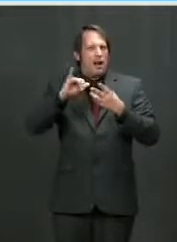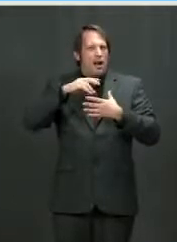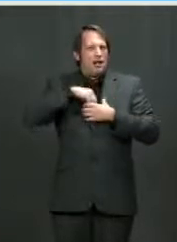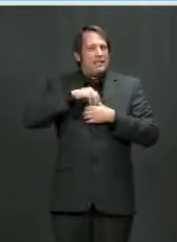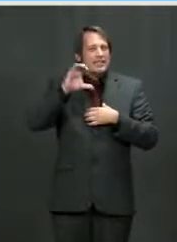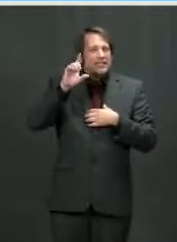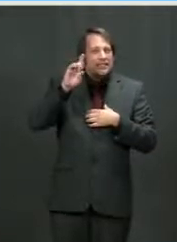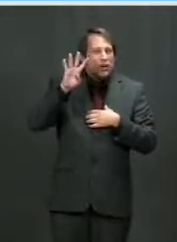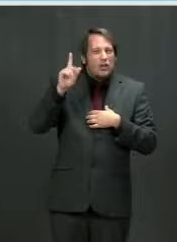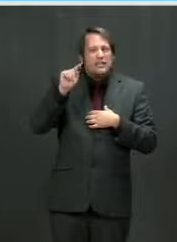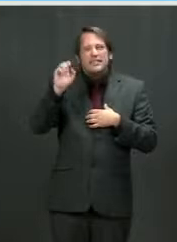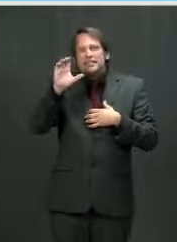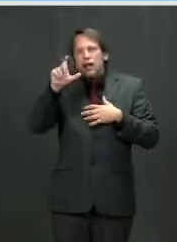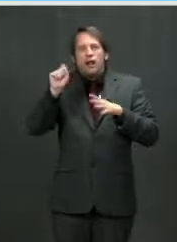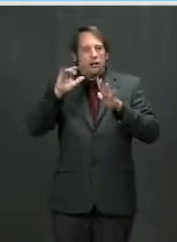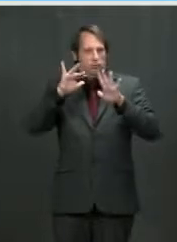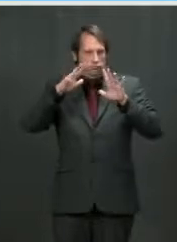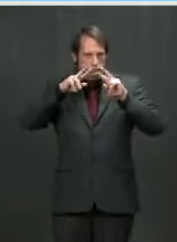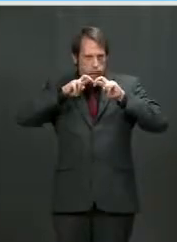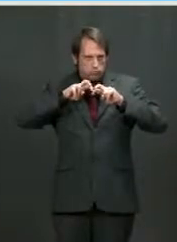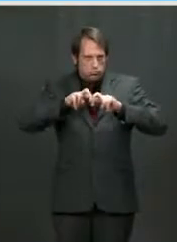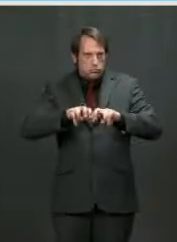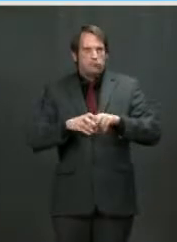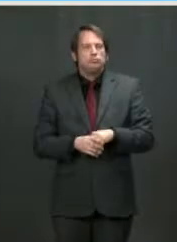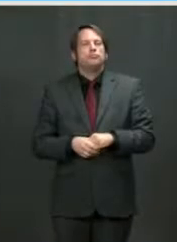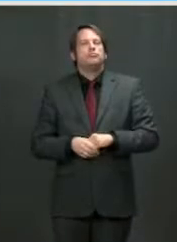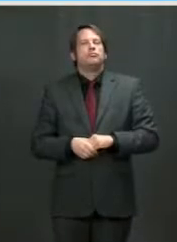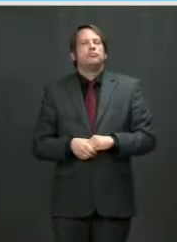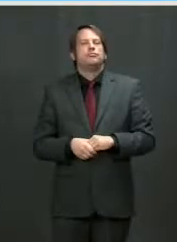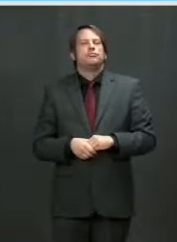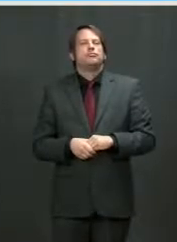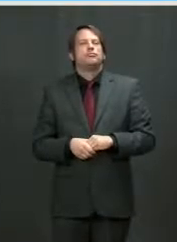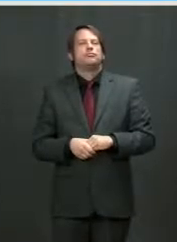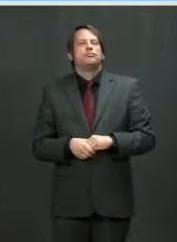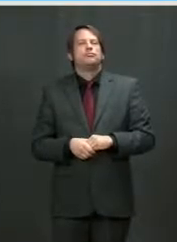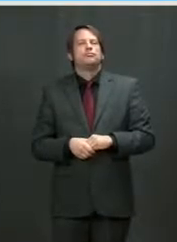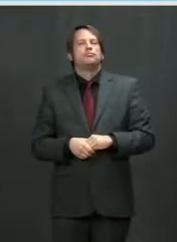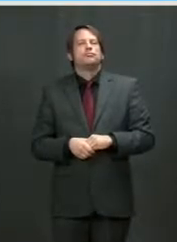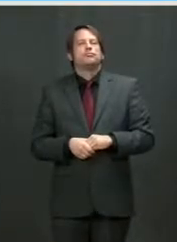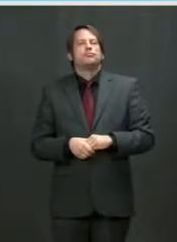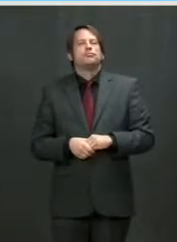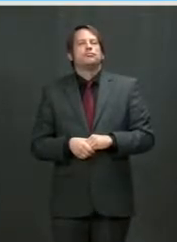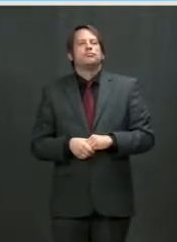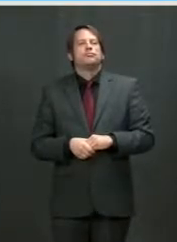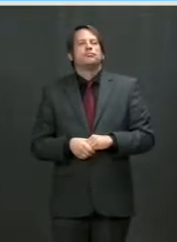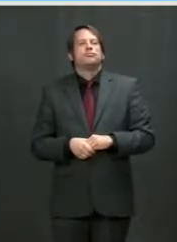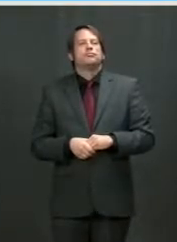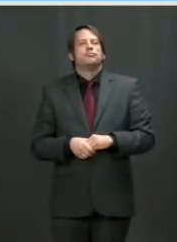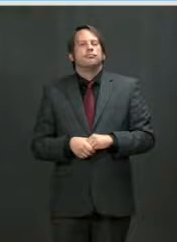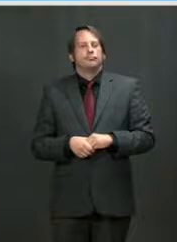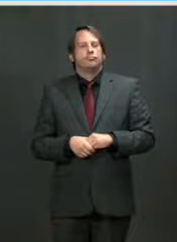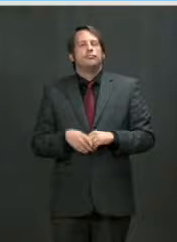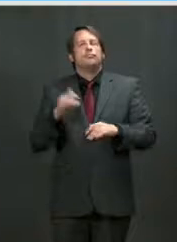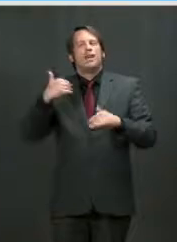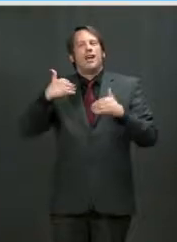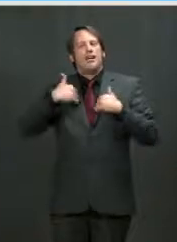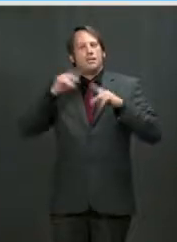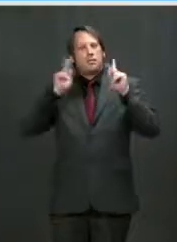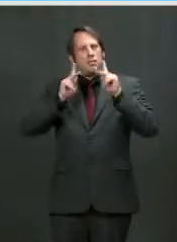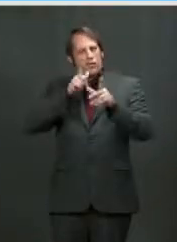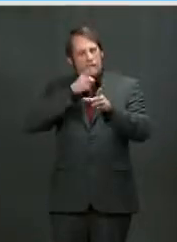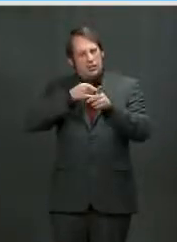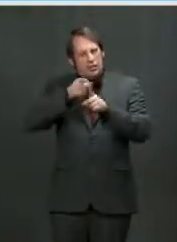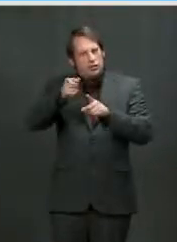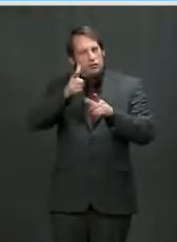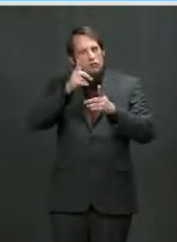95% of the subjects in this study, which was done by a group of immunologists, including Shane Crotty